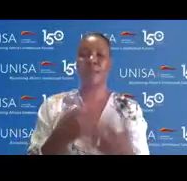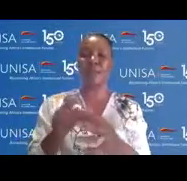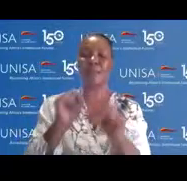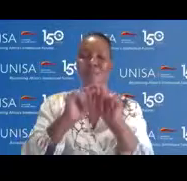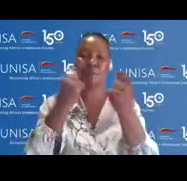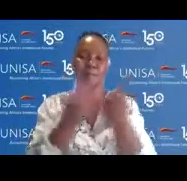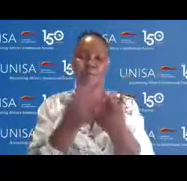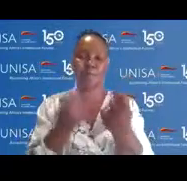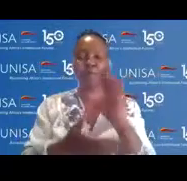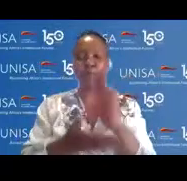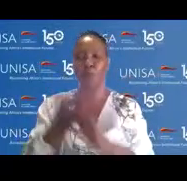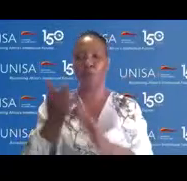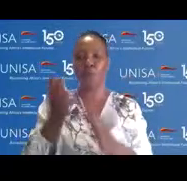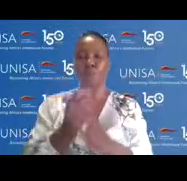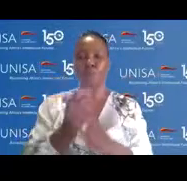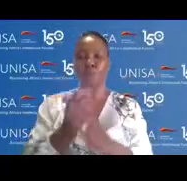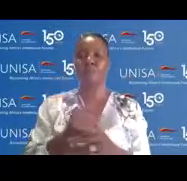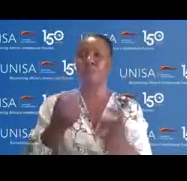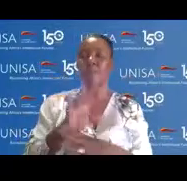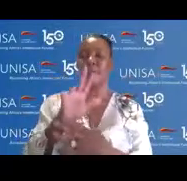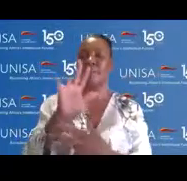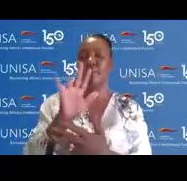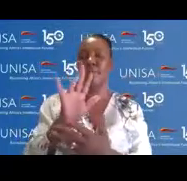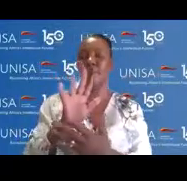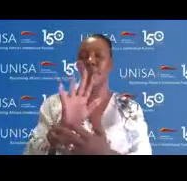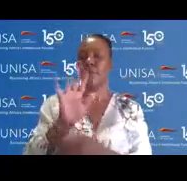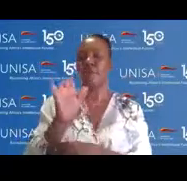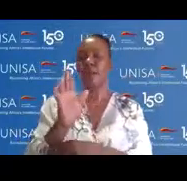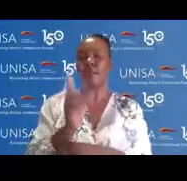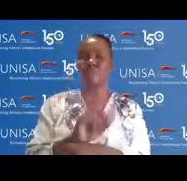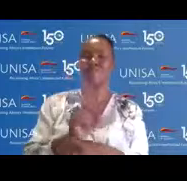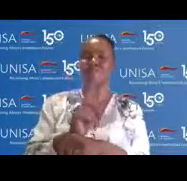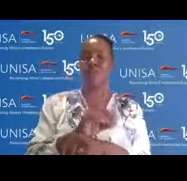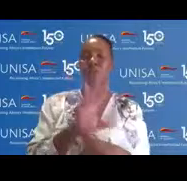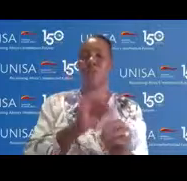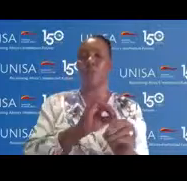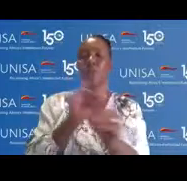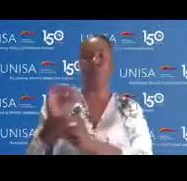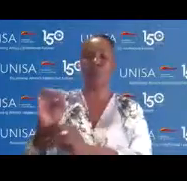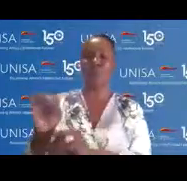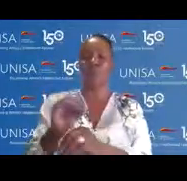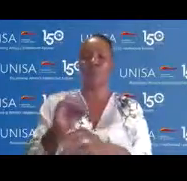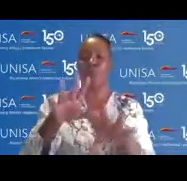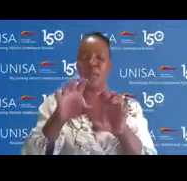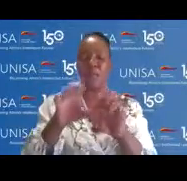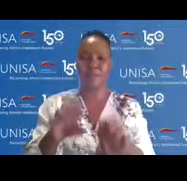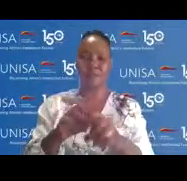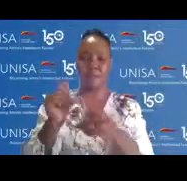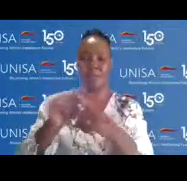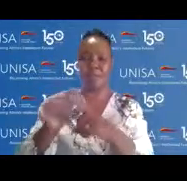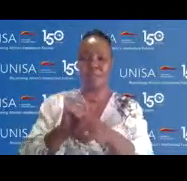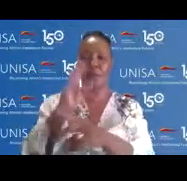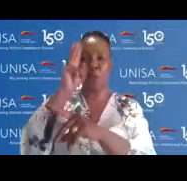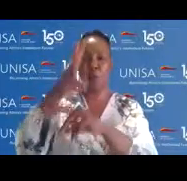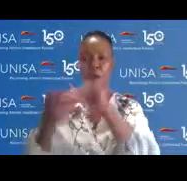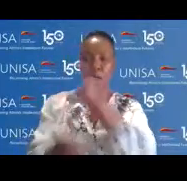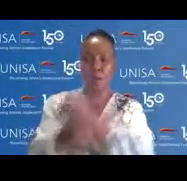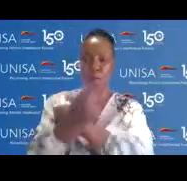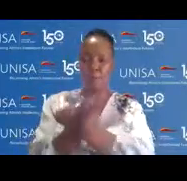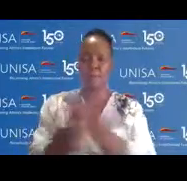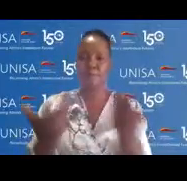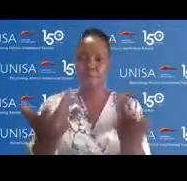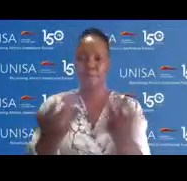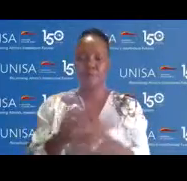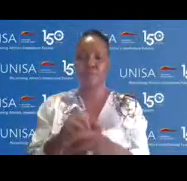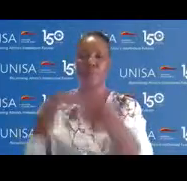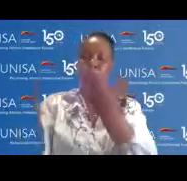of exactly 5 seconds that we can then move over to the exam training that is going to be happening. So over to